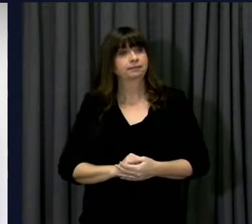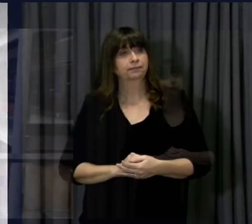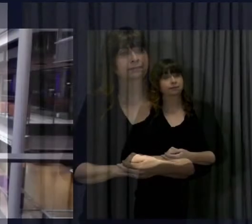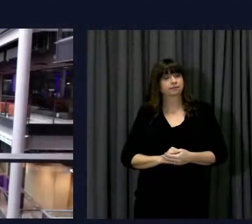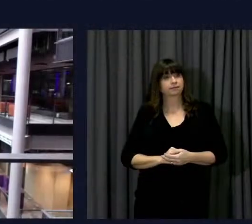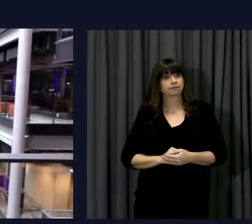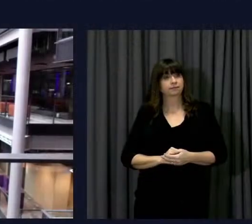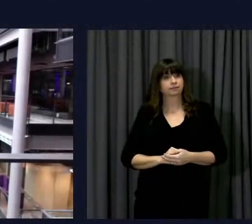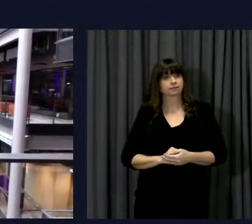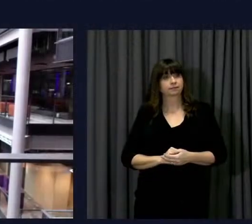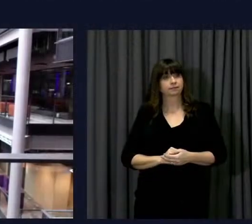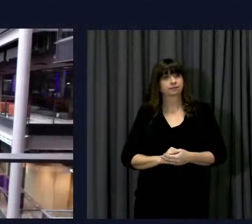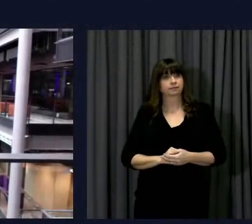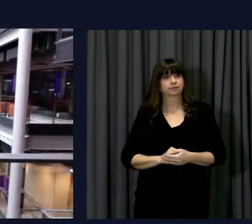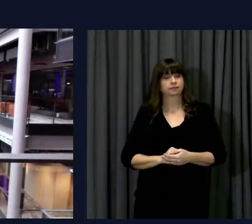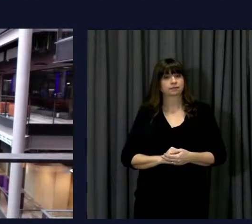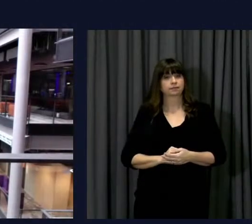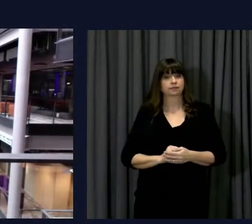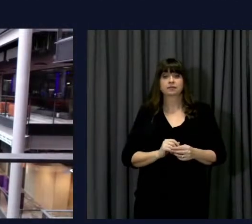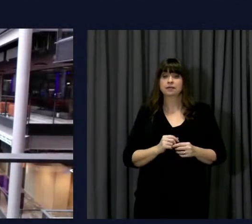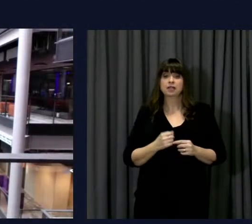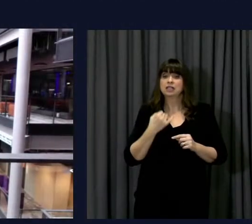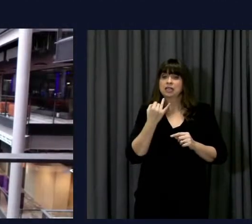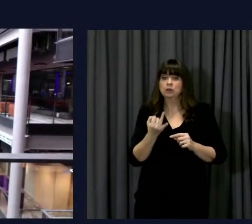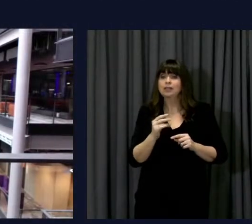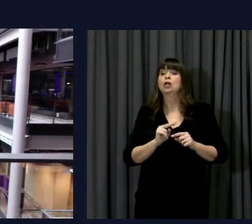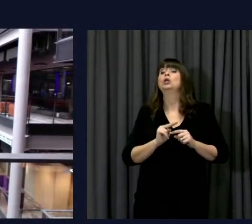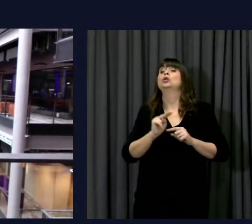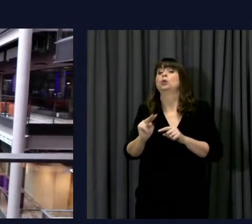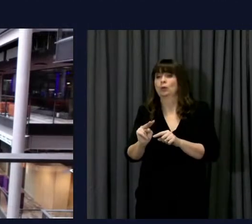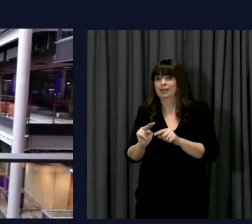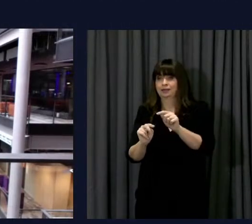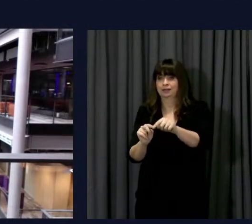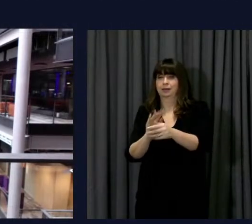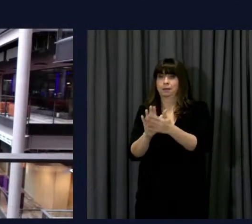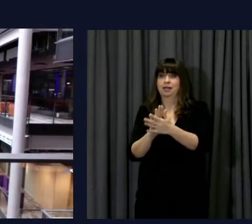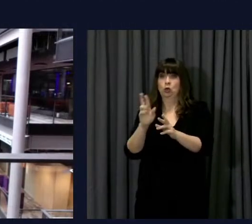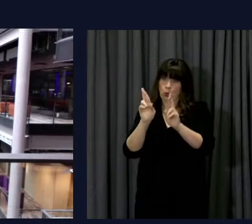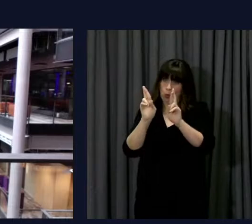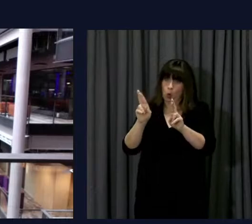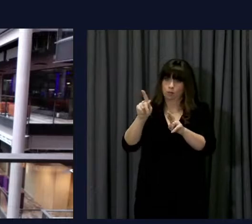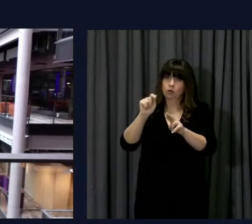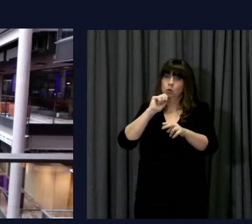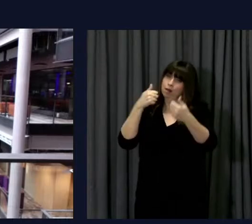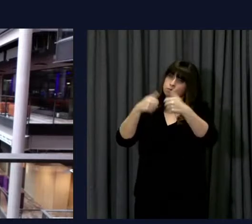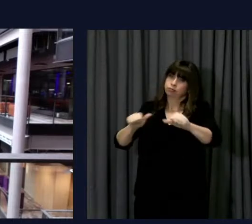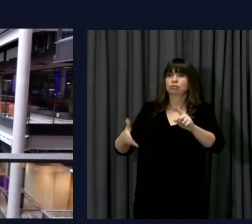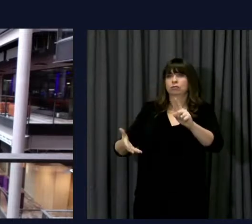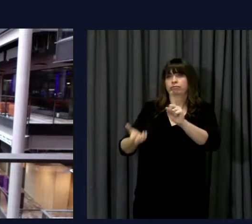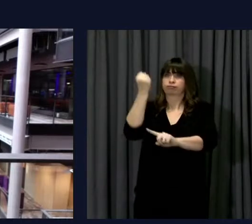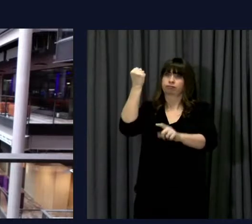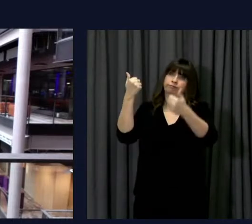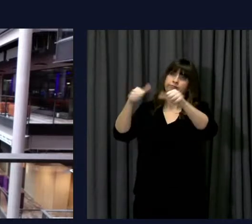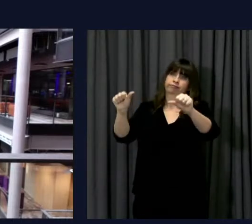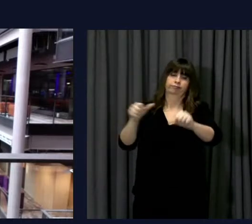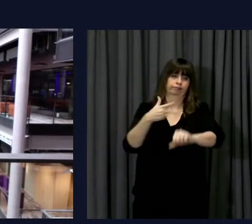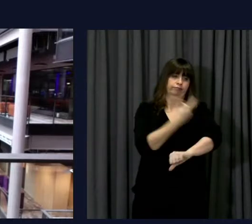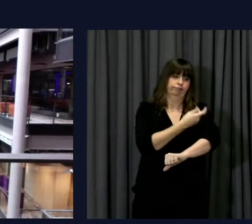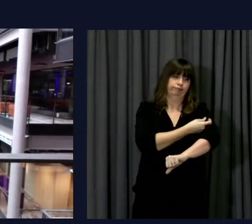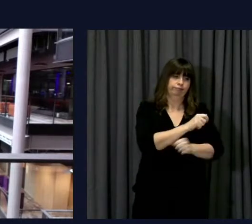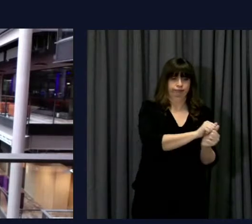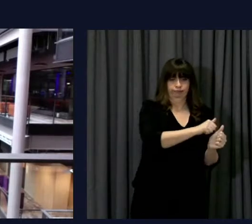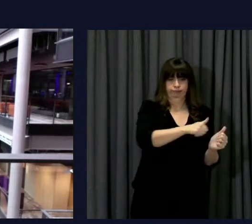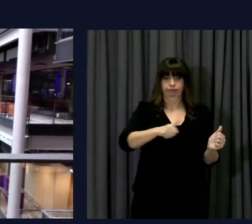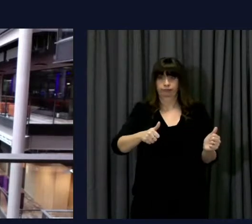Thank you. The week after next, you will be hoping to hit your vaccination target. Will this mean you can then